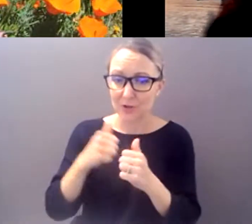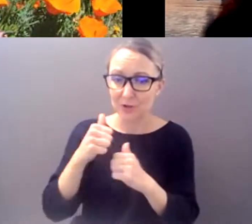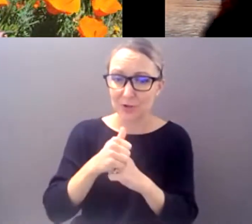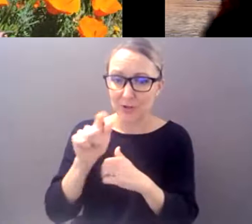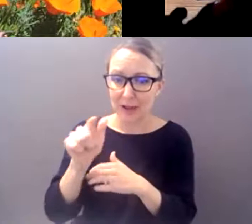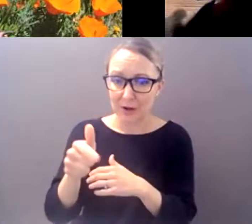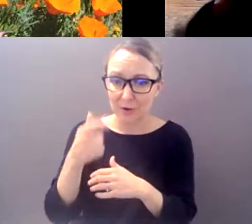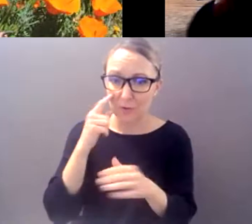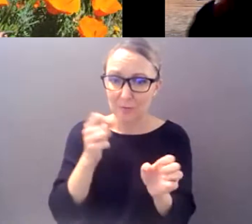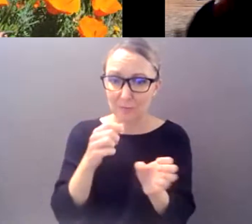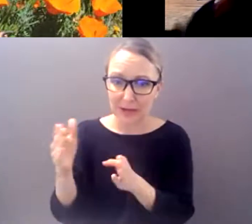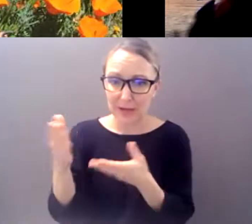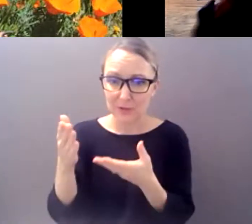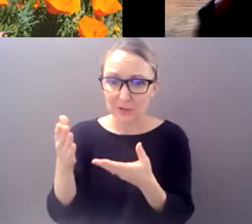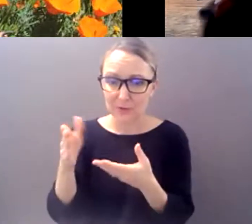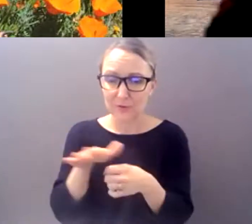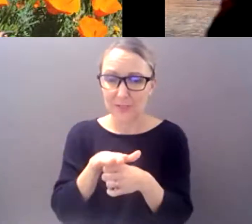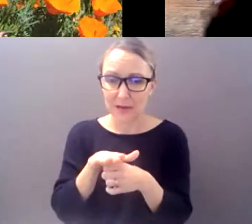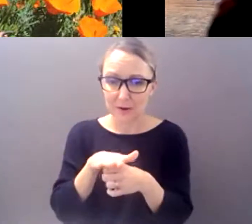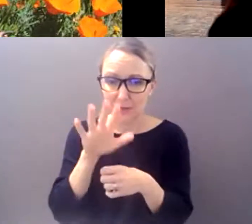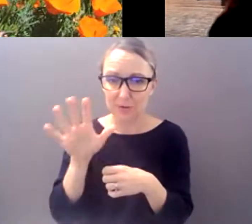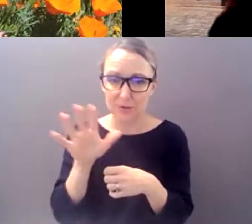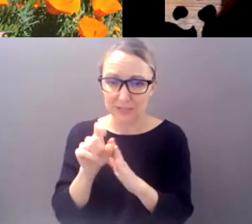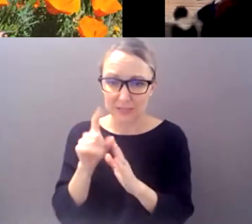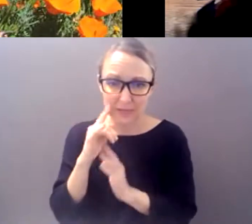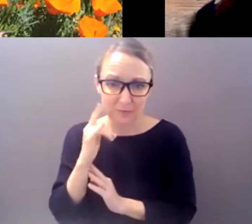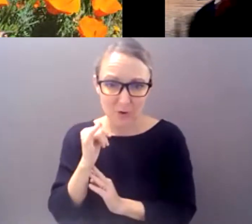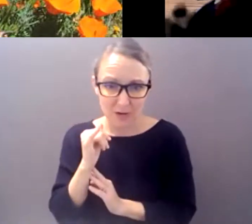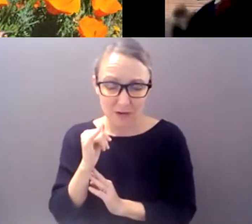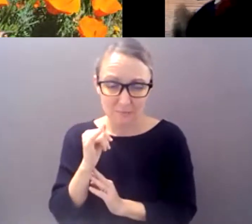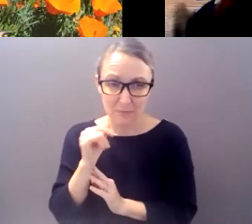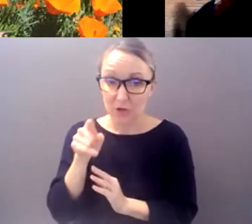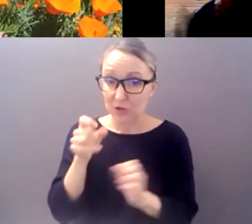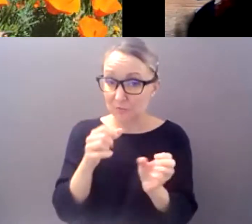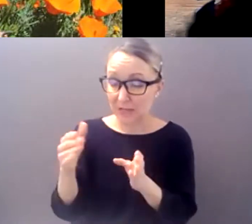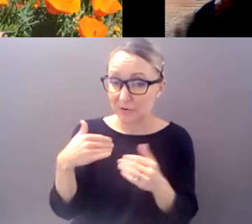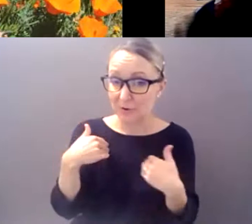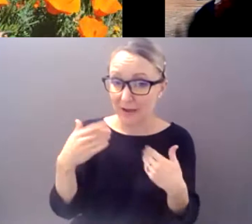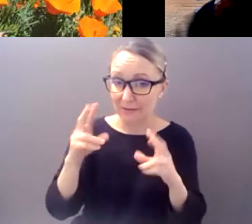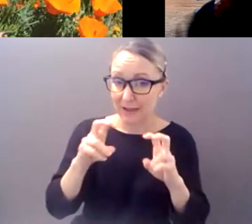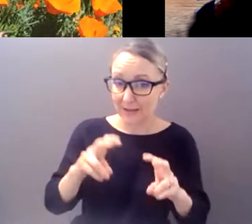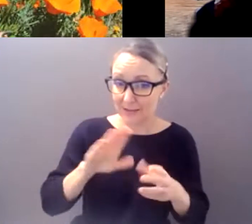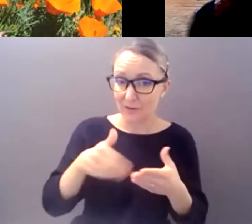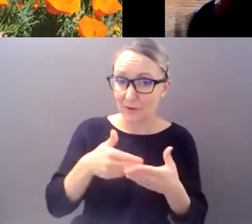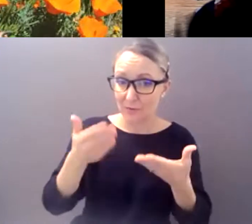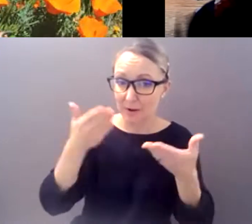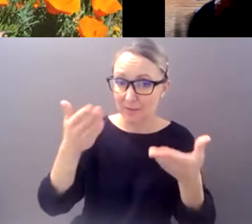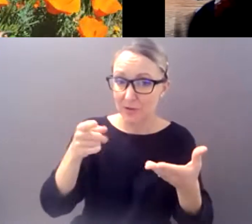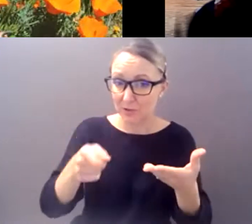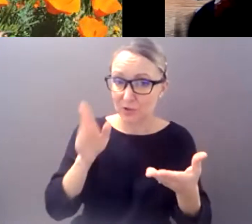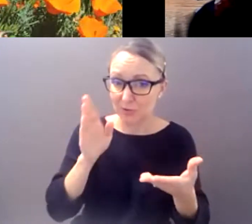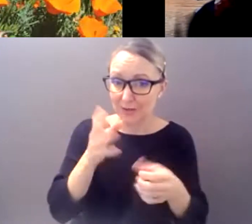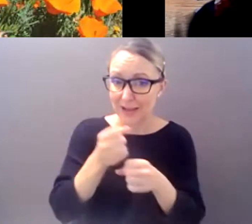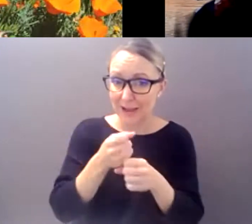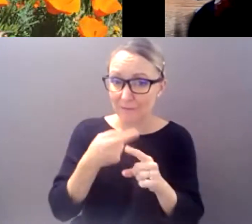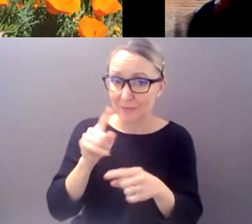service areas across California? Will there be an analysis on the recommendations that will come out of these town halls